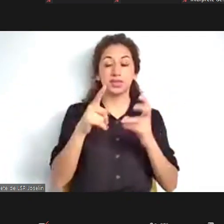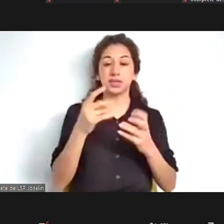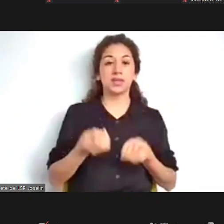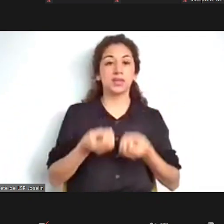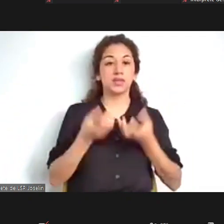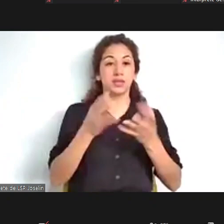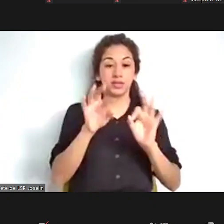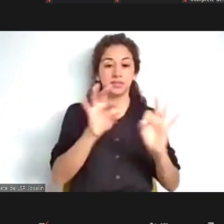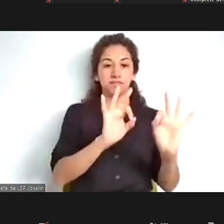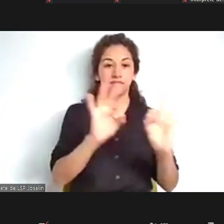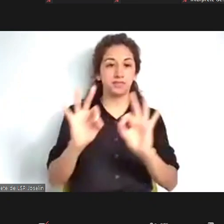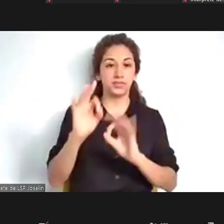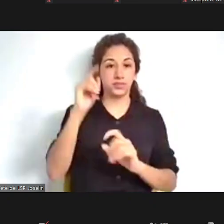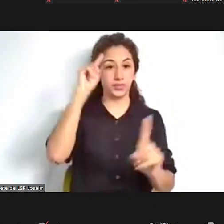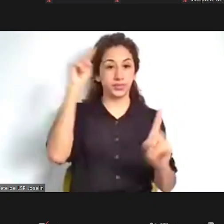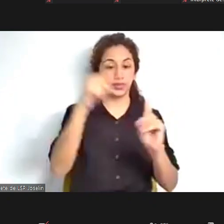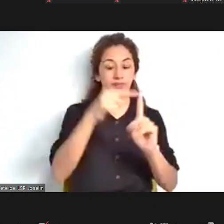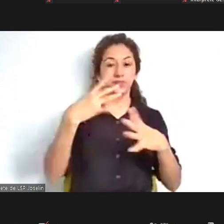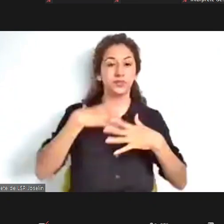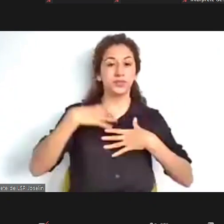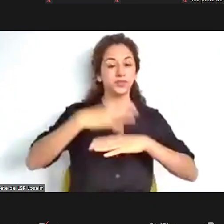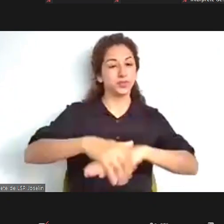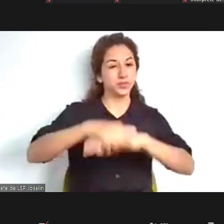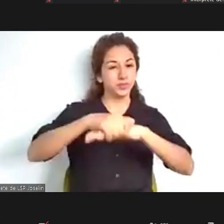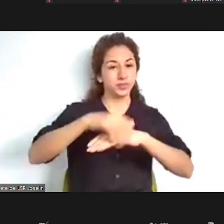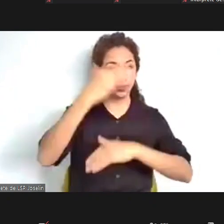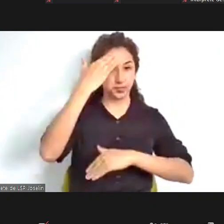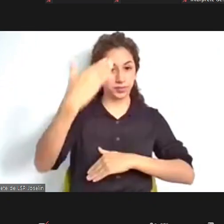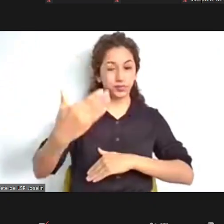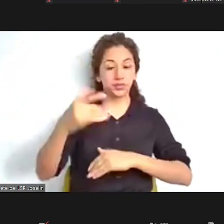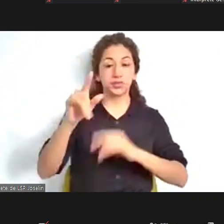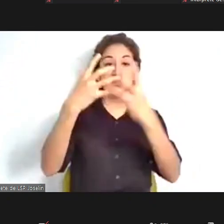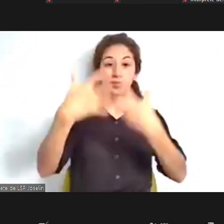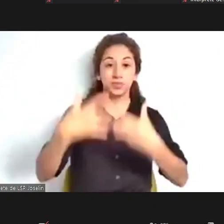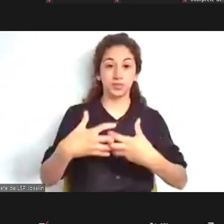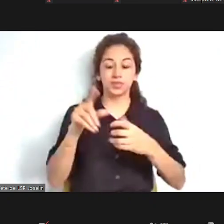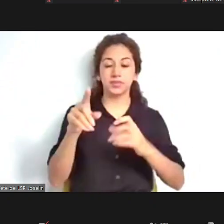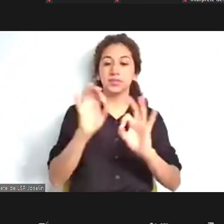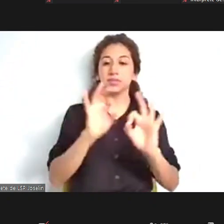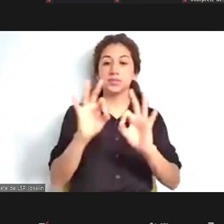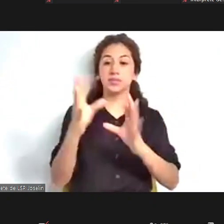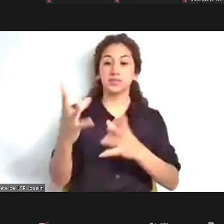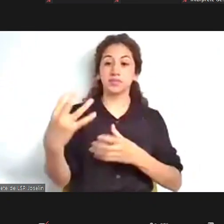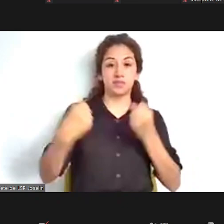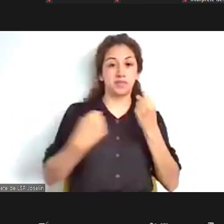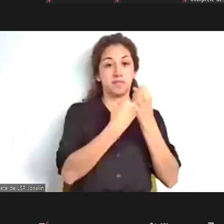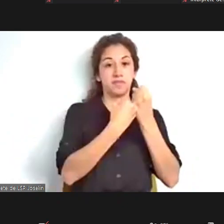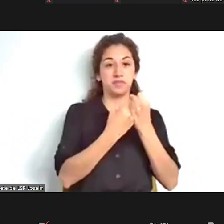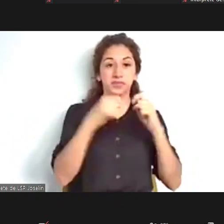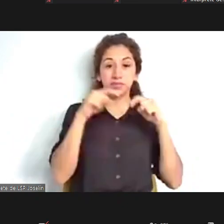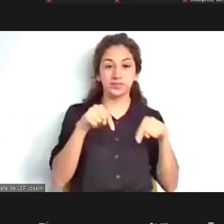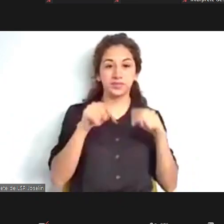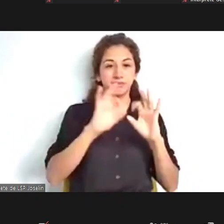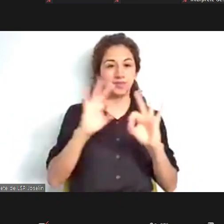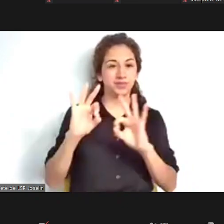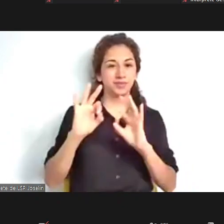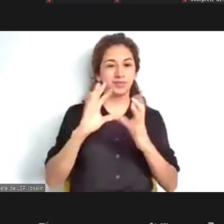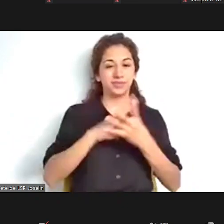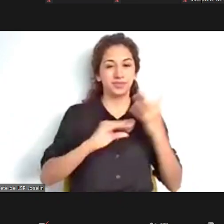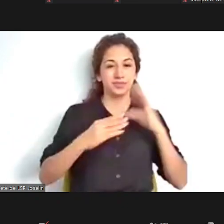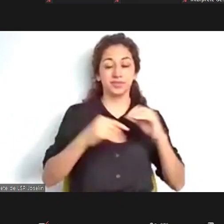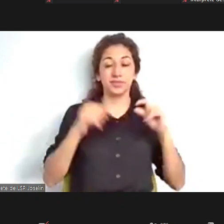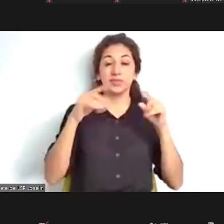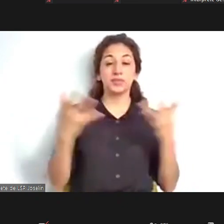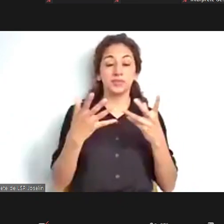rights i give us a key is that to achieve this objective i appreciate the side the companies that are here because they are